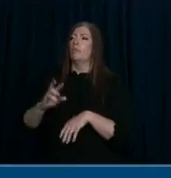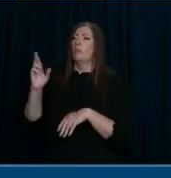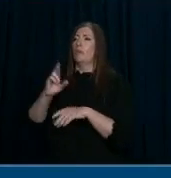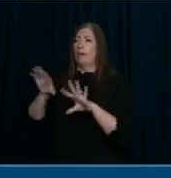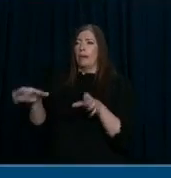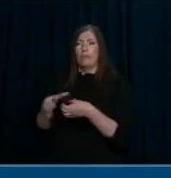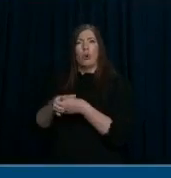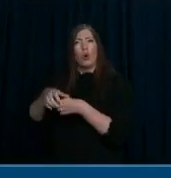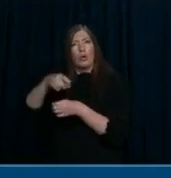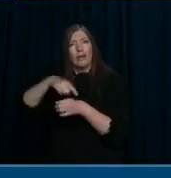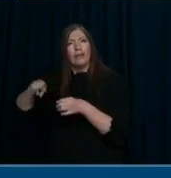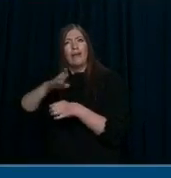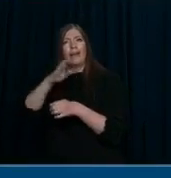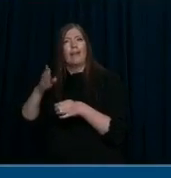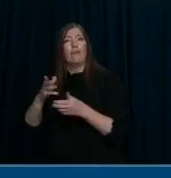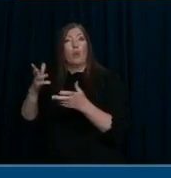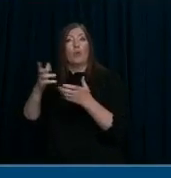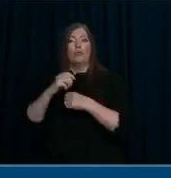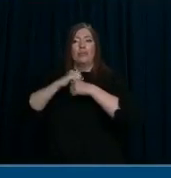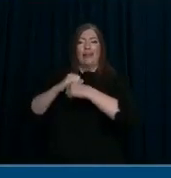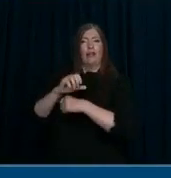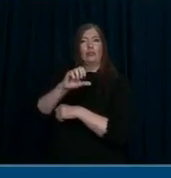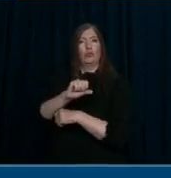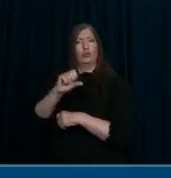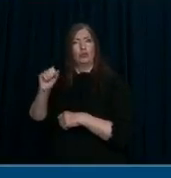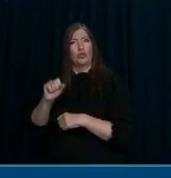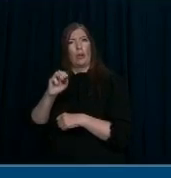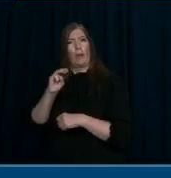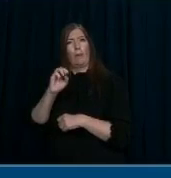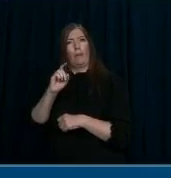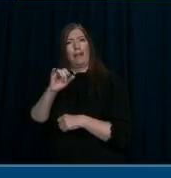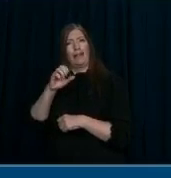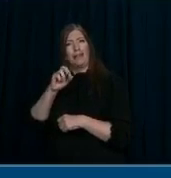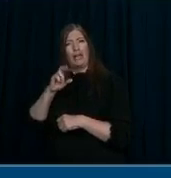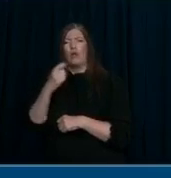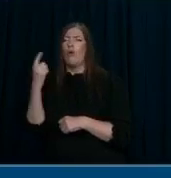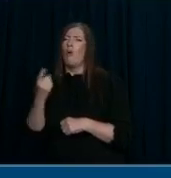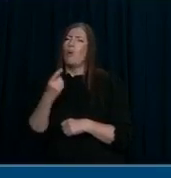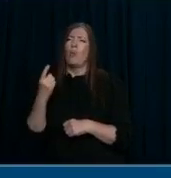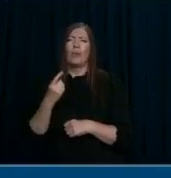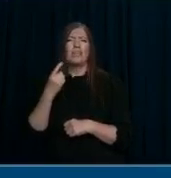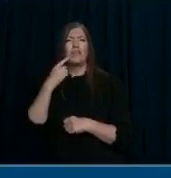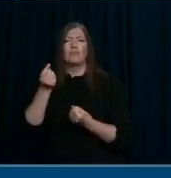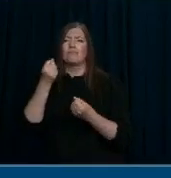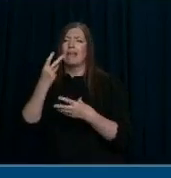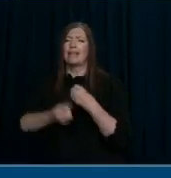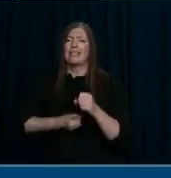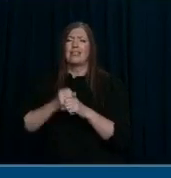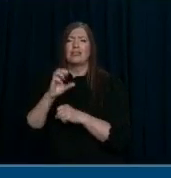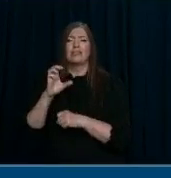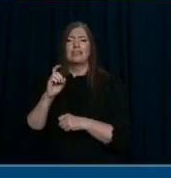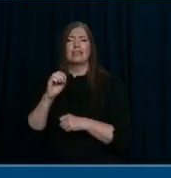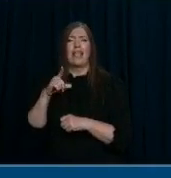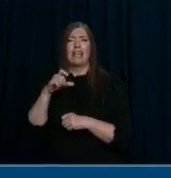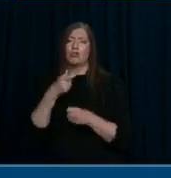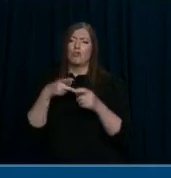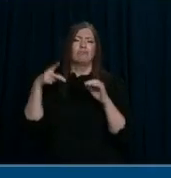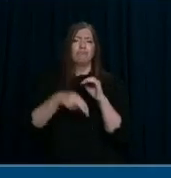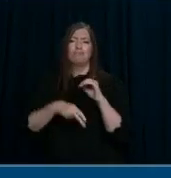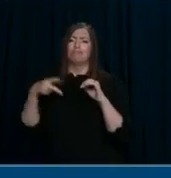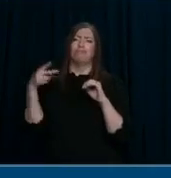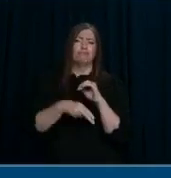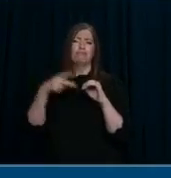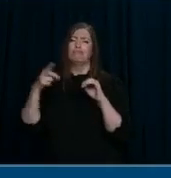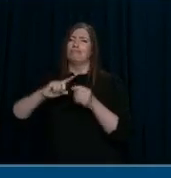Party has never wanted to protect Social Security and Medicare. They have always, for decades, tried to eviscerate it.